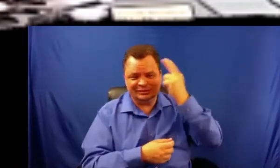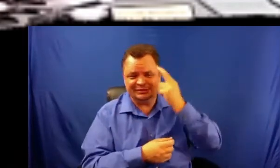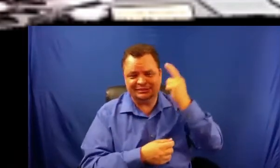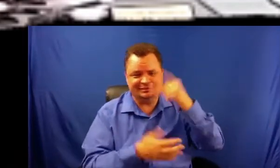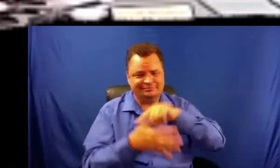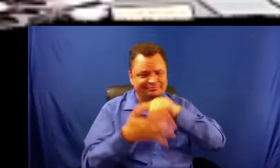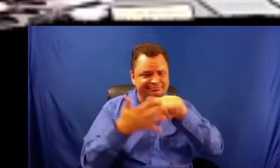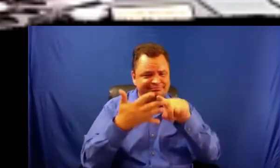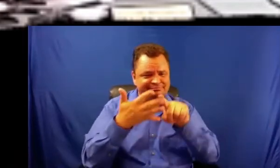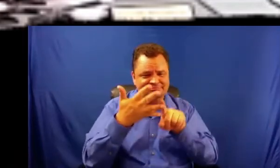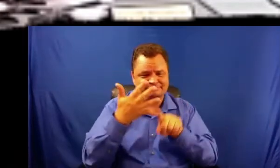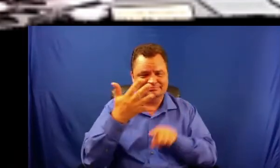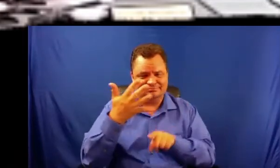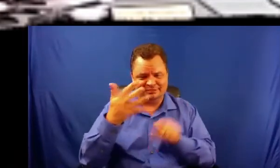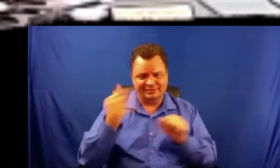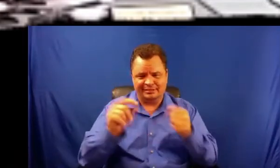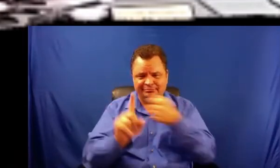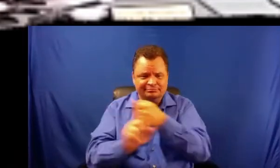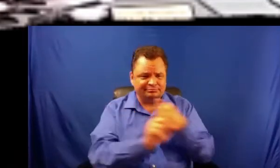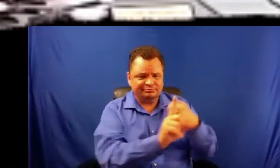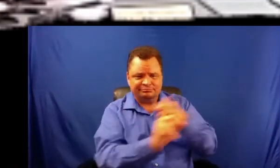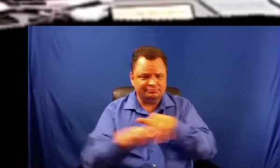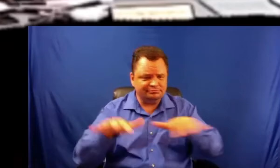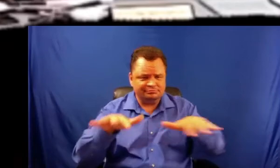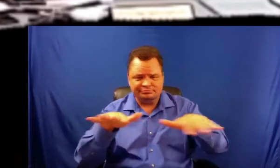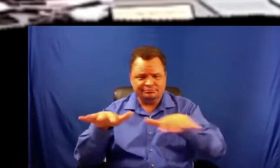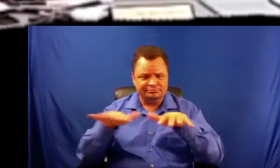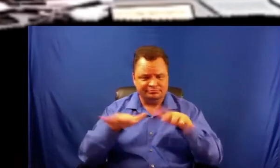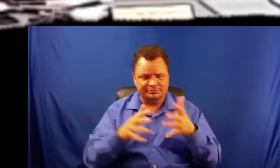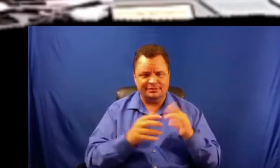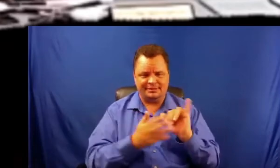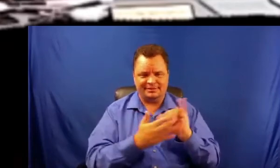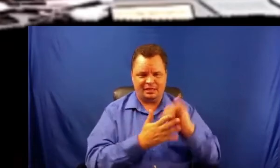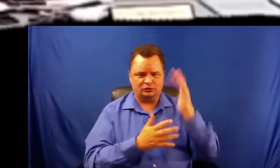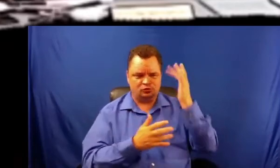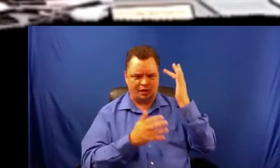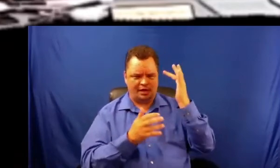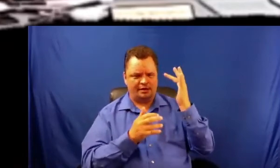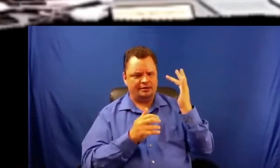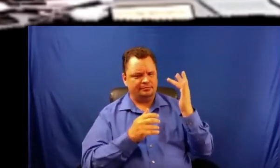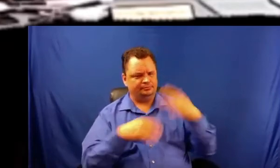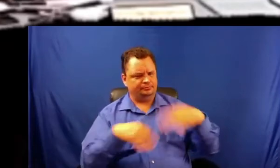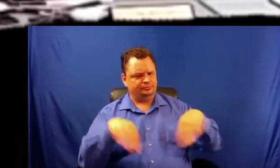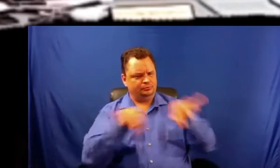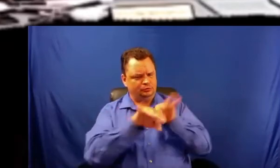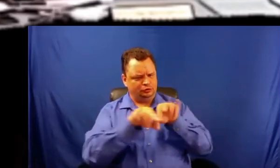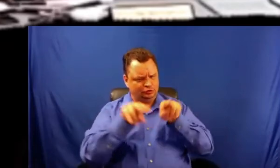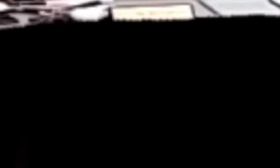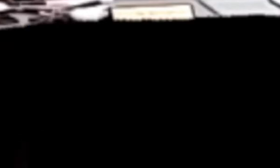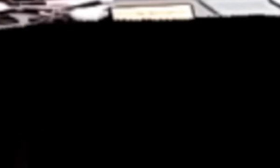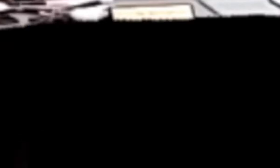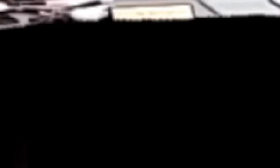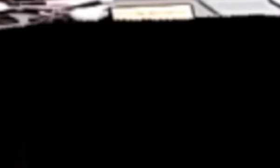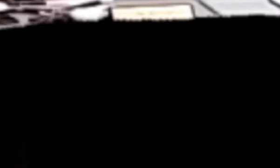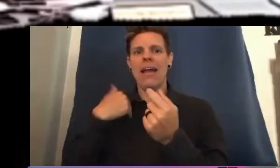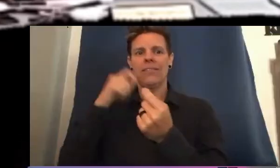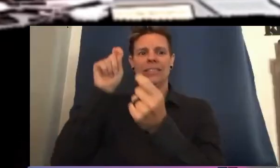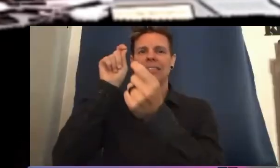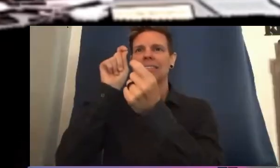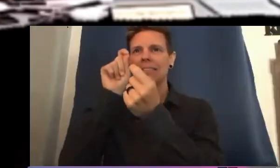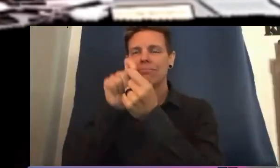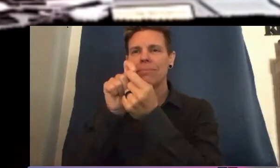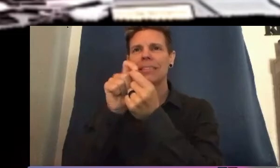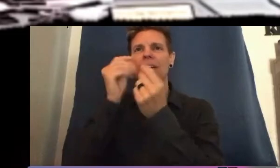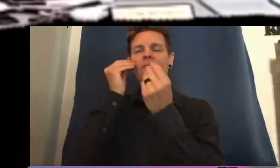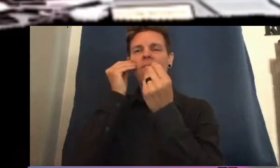mind, which is why we pull these particular metrics out to really look at. Sure, Right. I think there's great